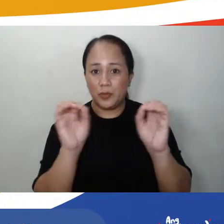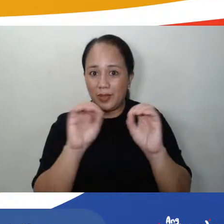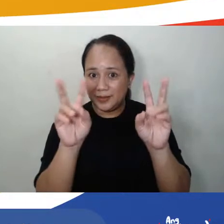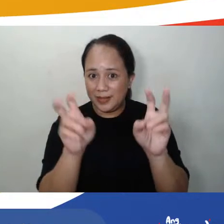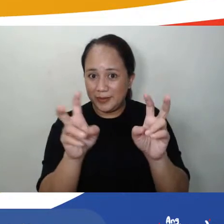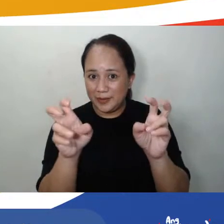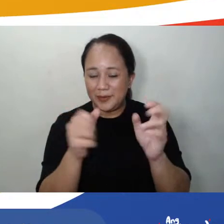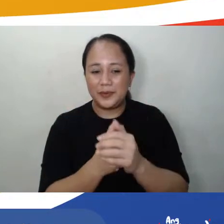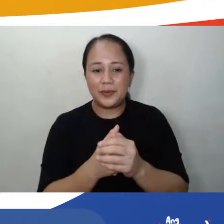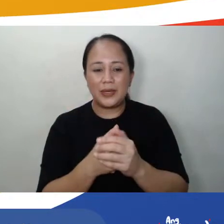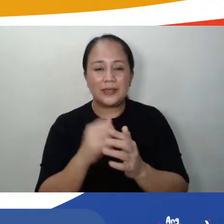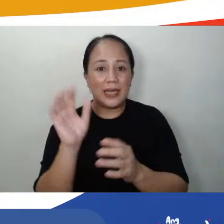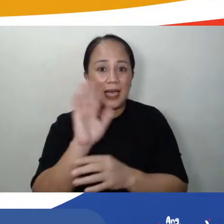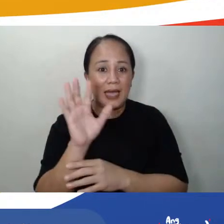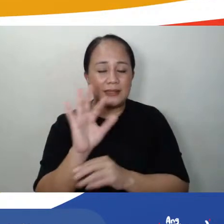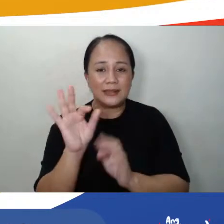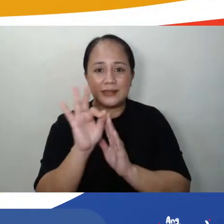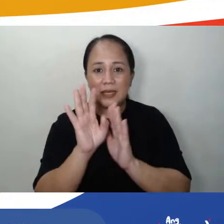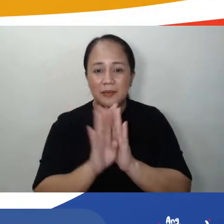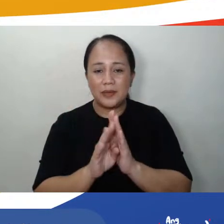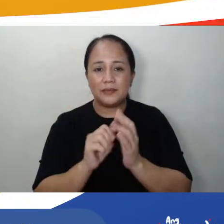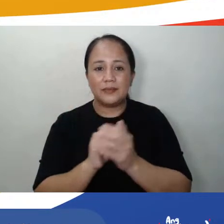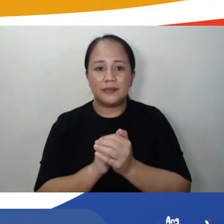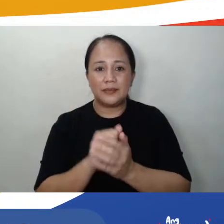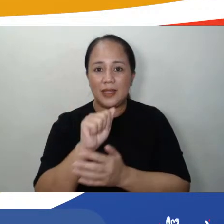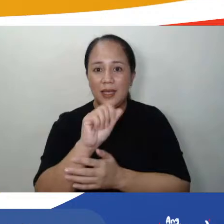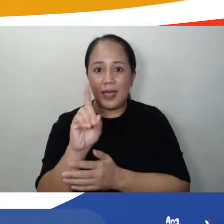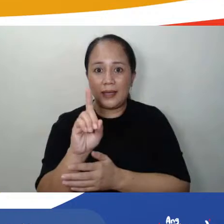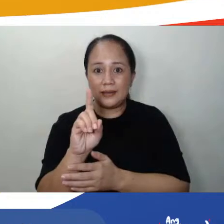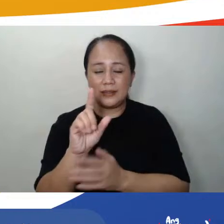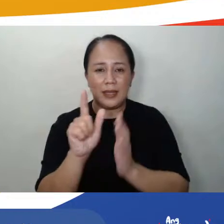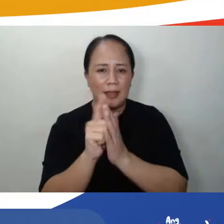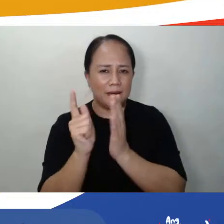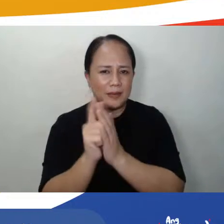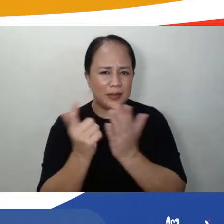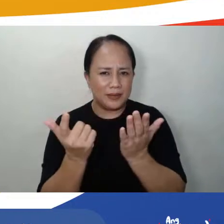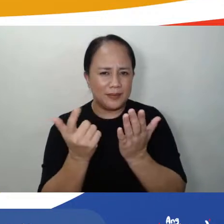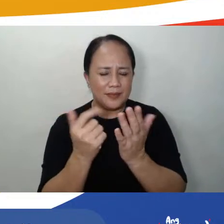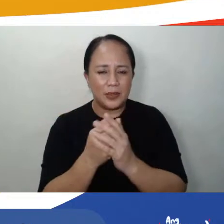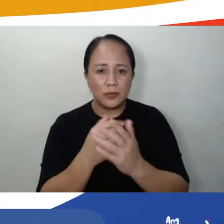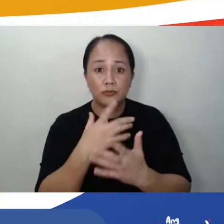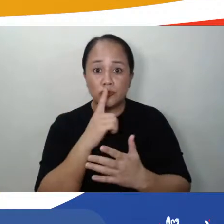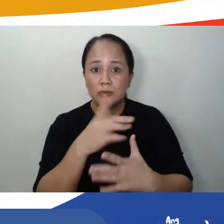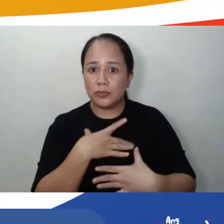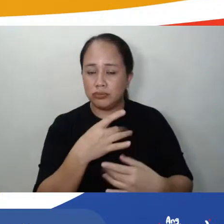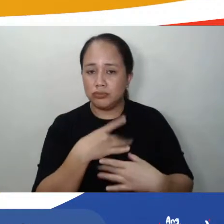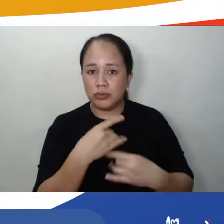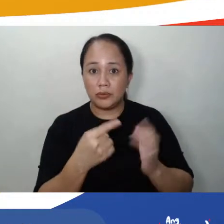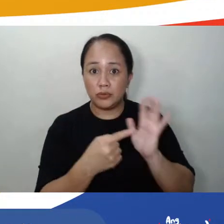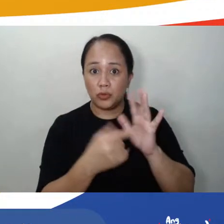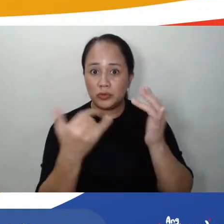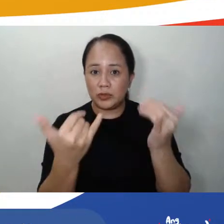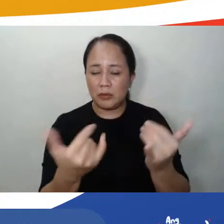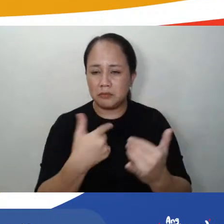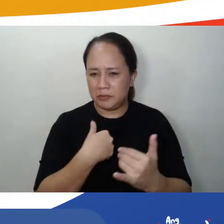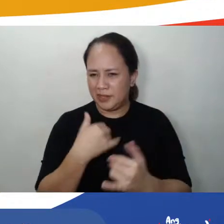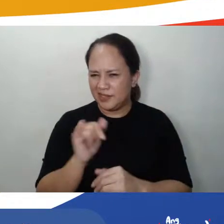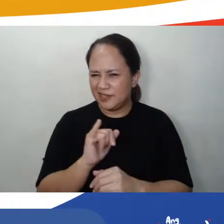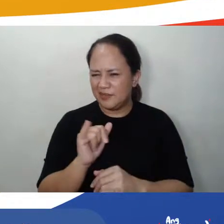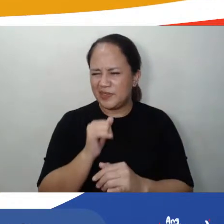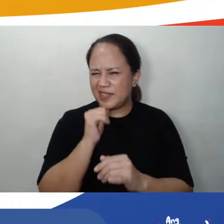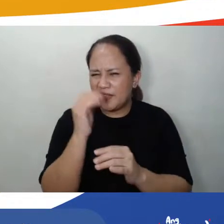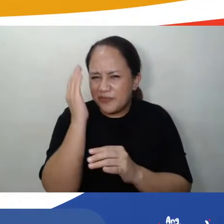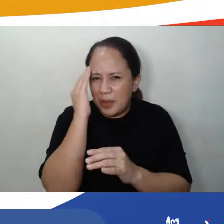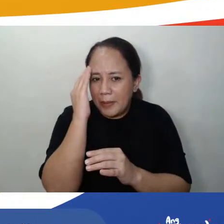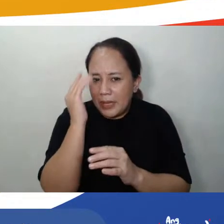to Facebook Ads Library. Nako, napaka-interesting ng ating episode tonight, no? Even I medyo unfamiliar with the